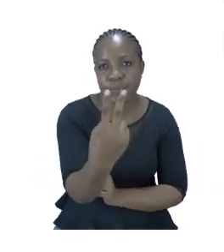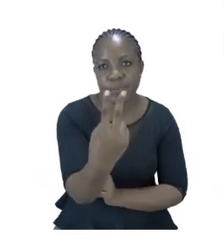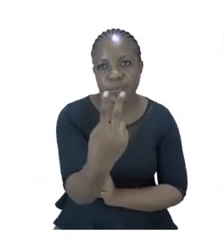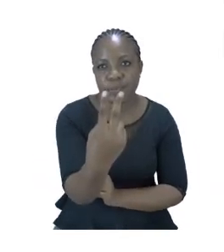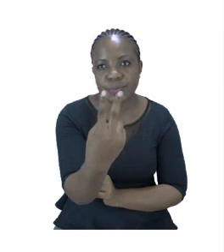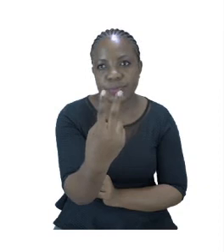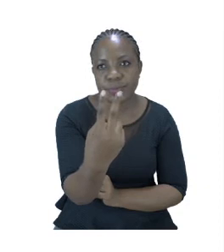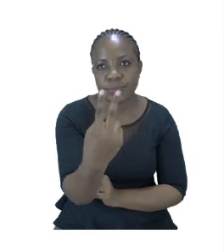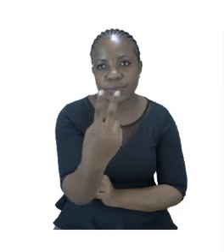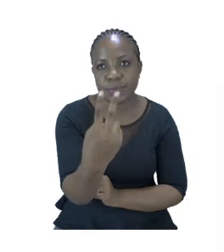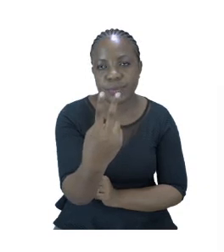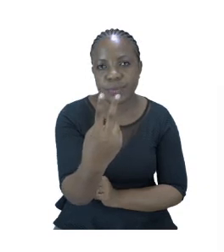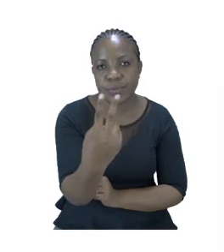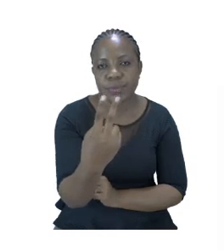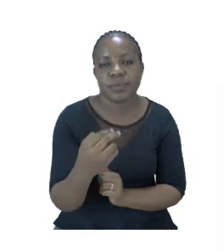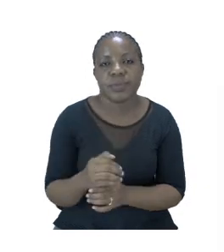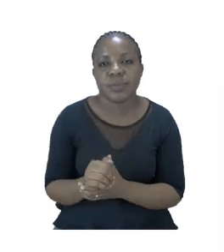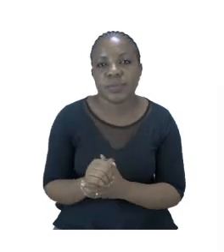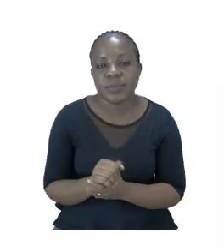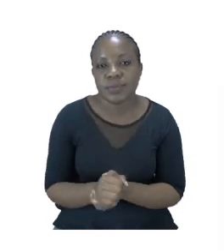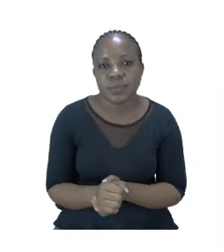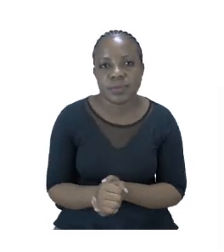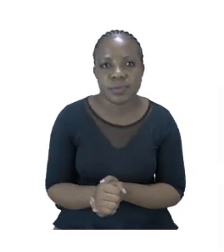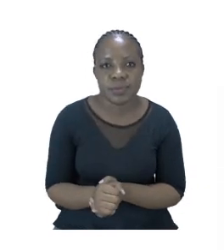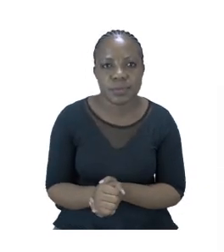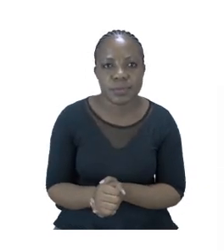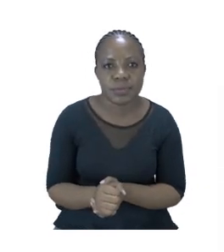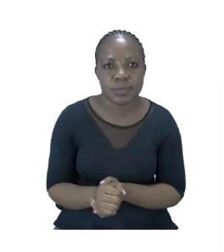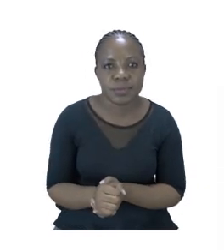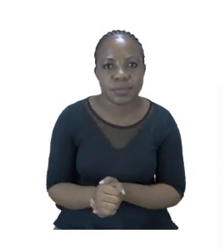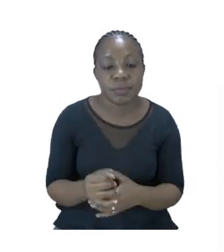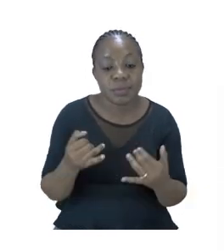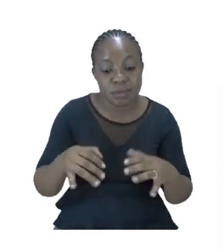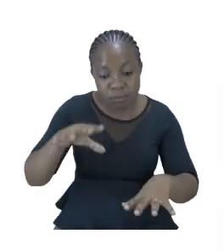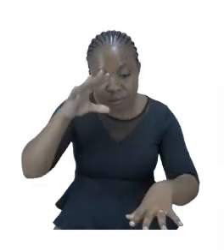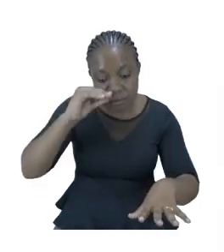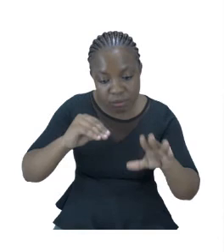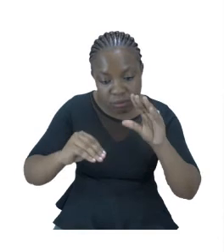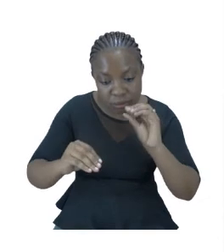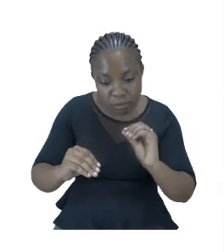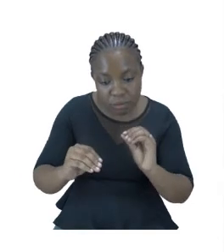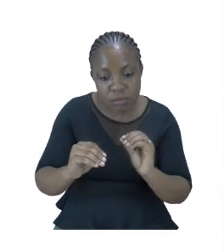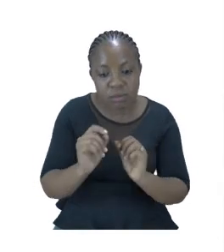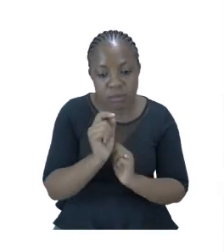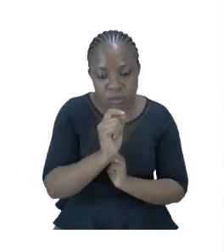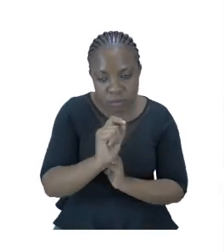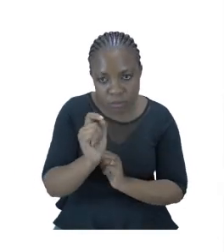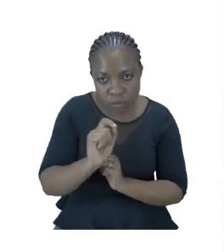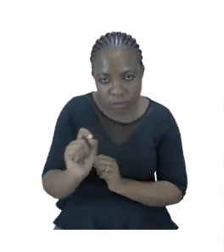2. Well done. And we are going to be learning how to write the number